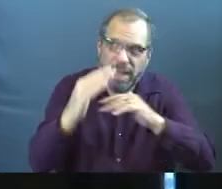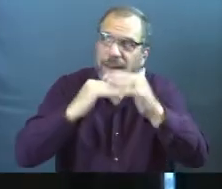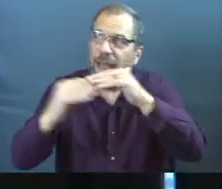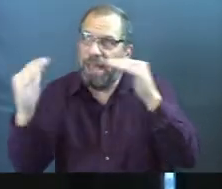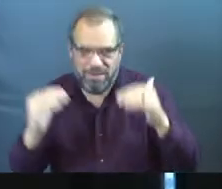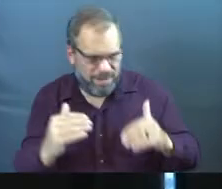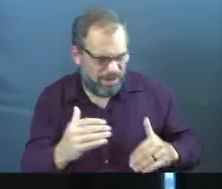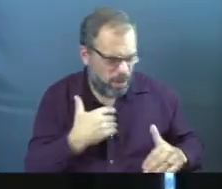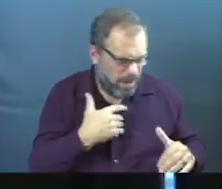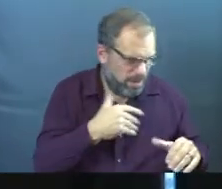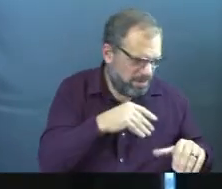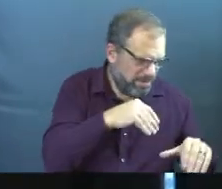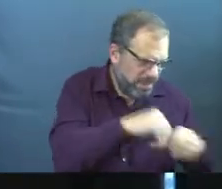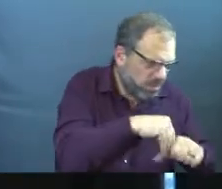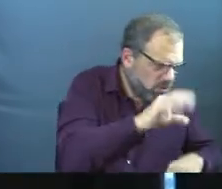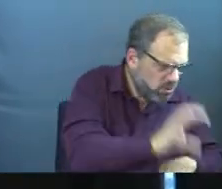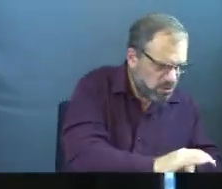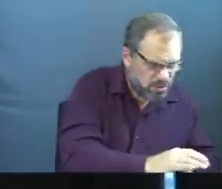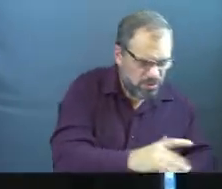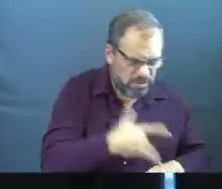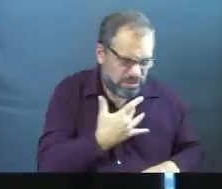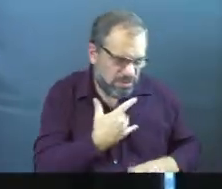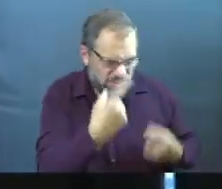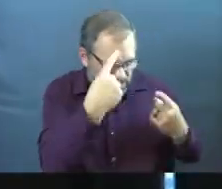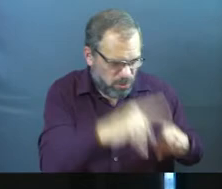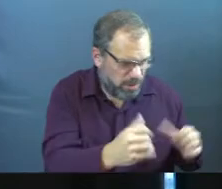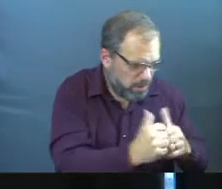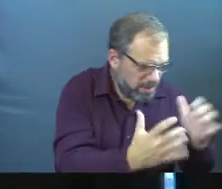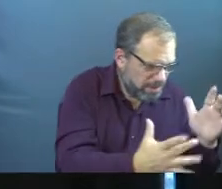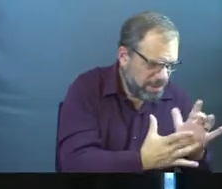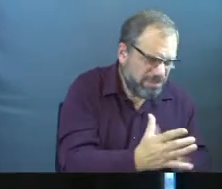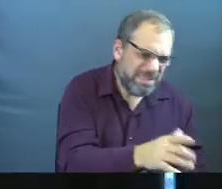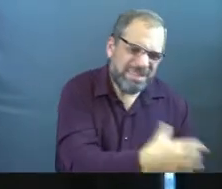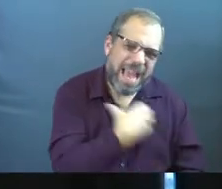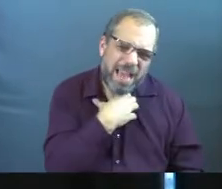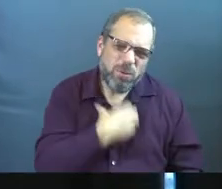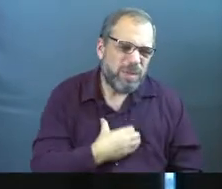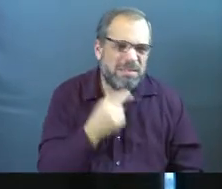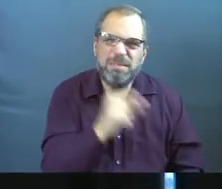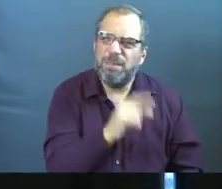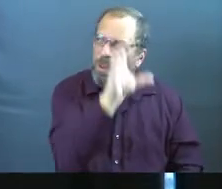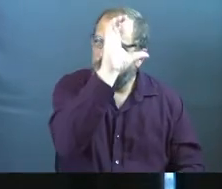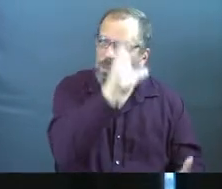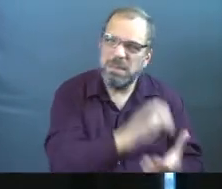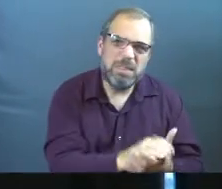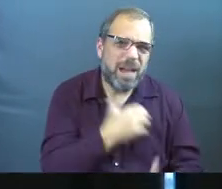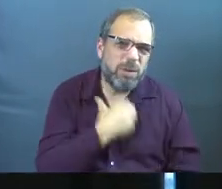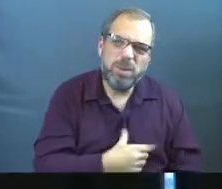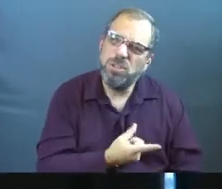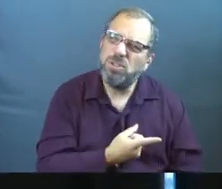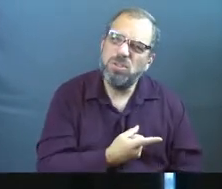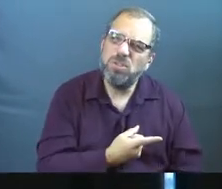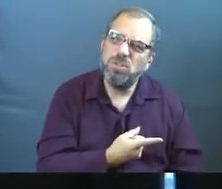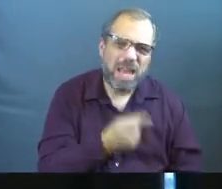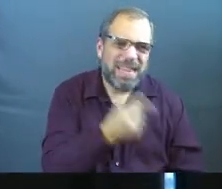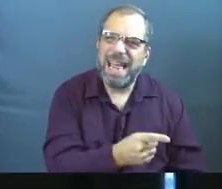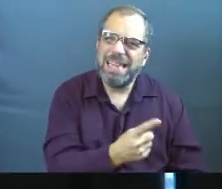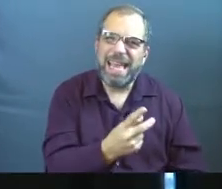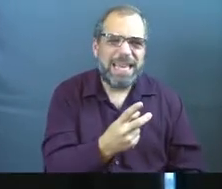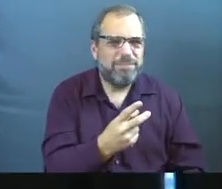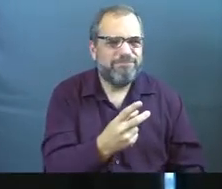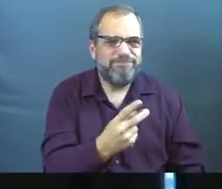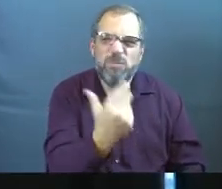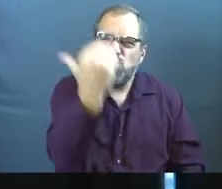and church and all these things. And man, but I wish they would believe. I wish they would